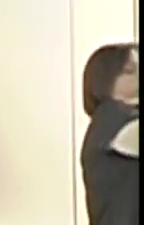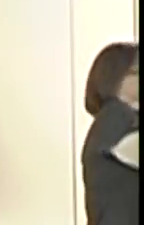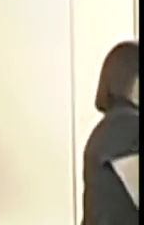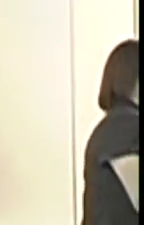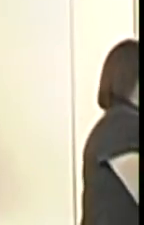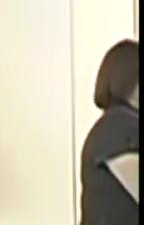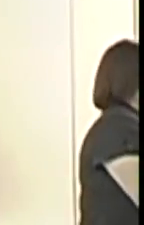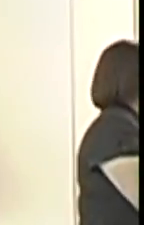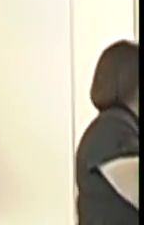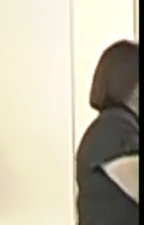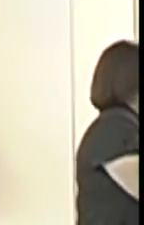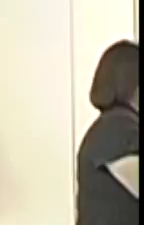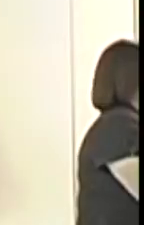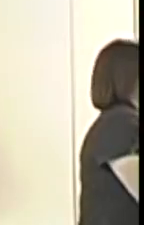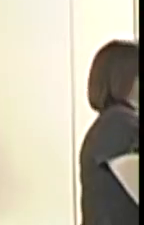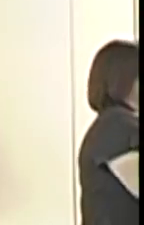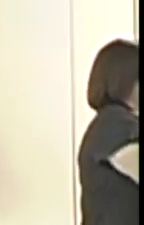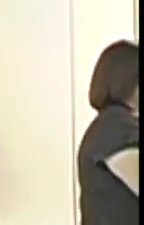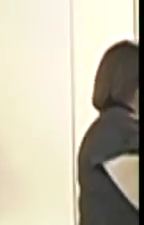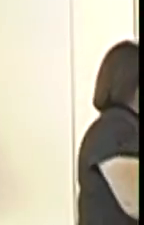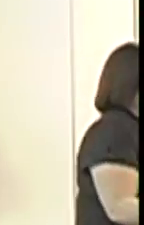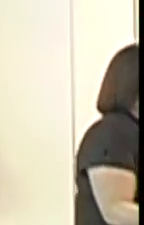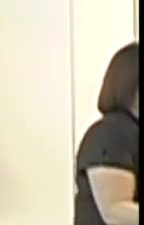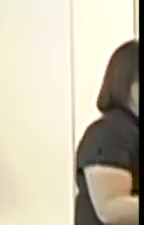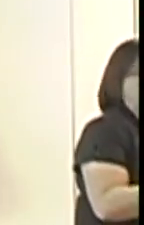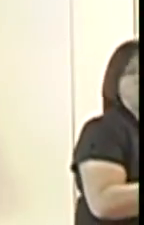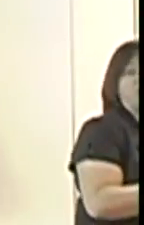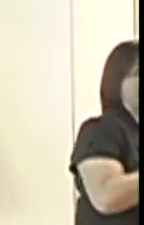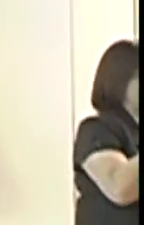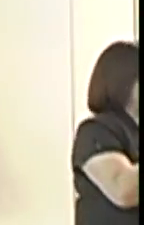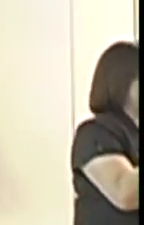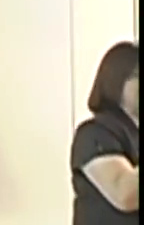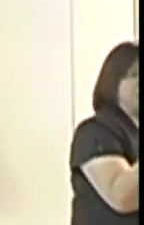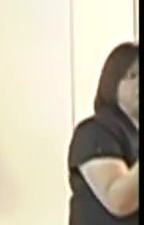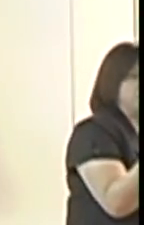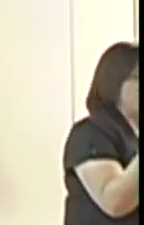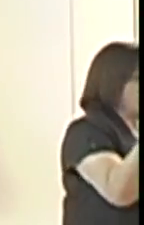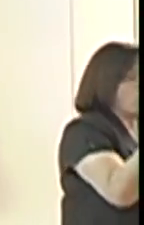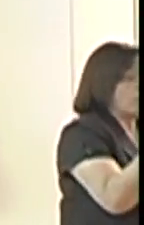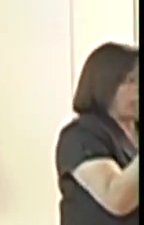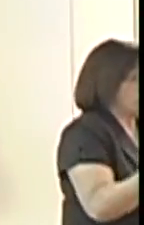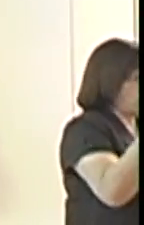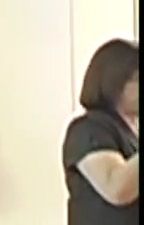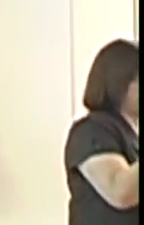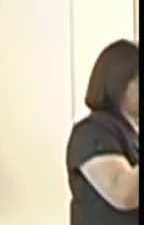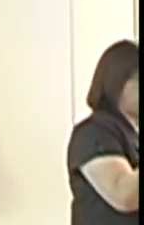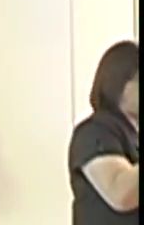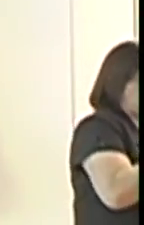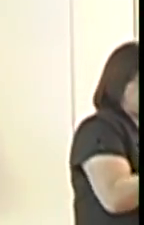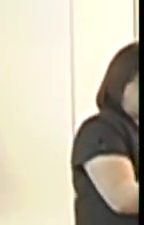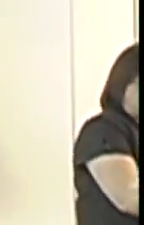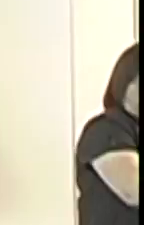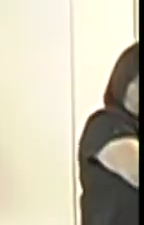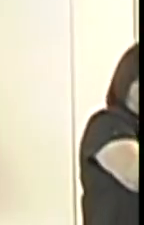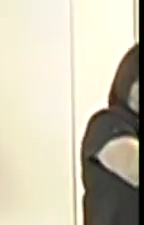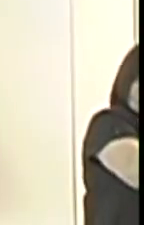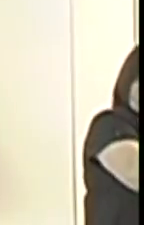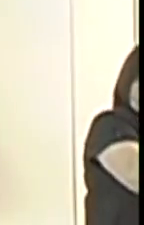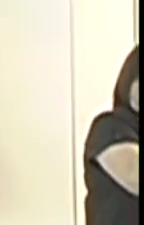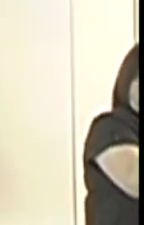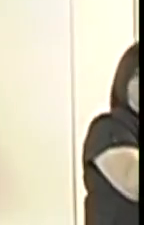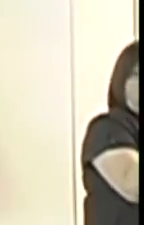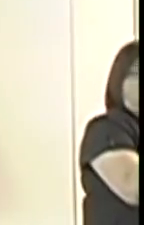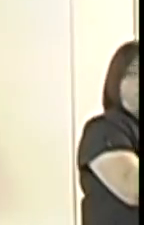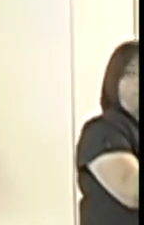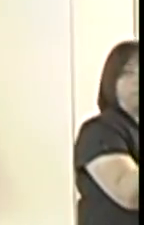with regard to additions when they add an unexpected joint, and that complicated